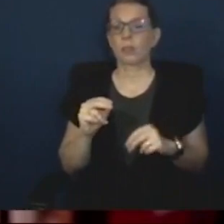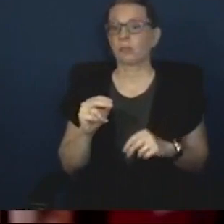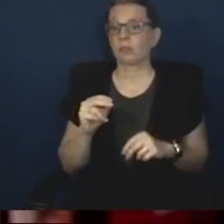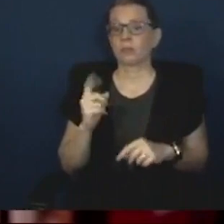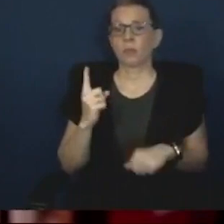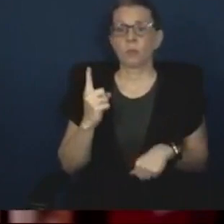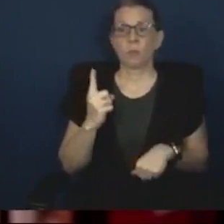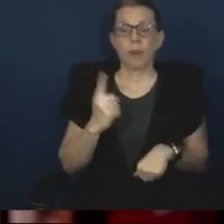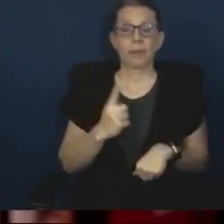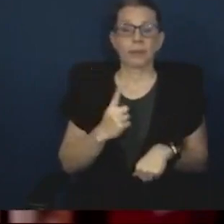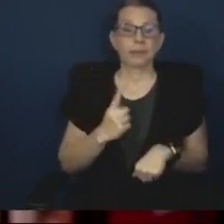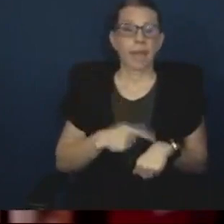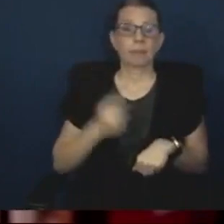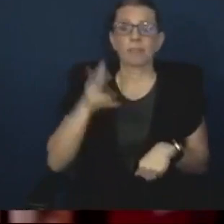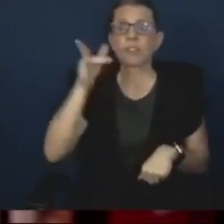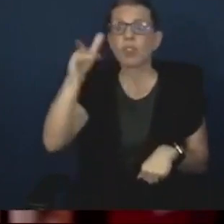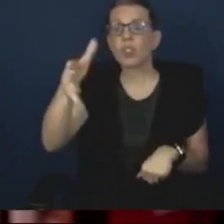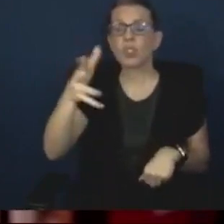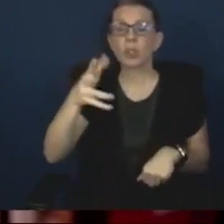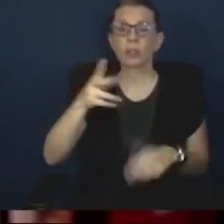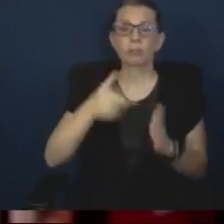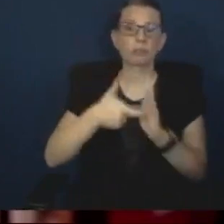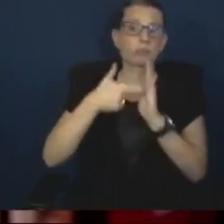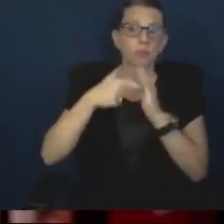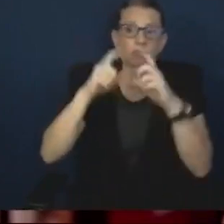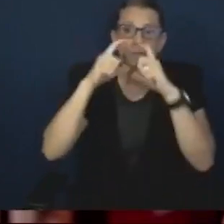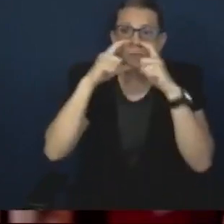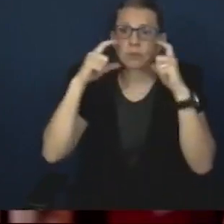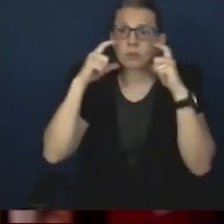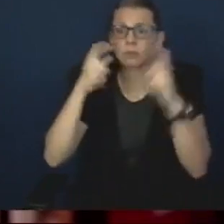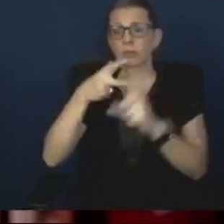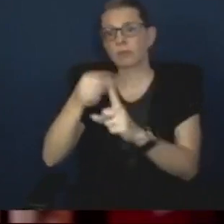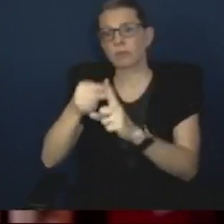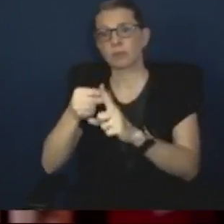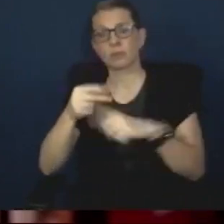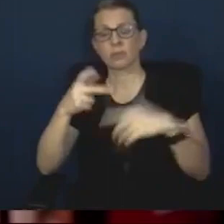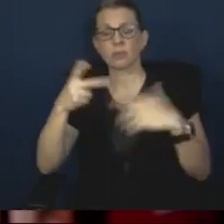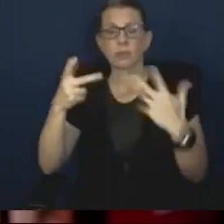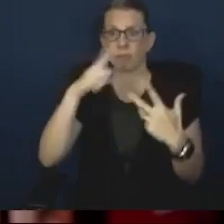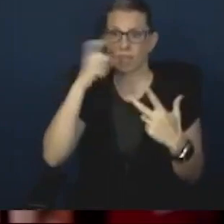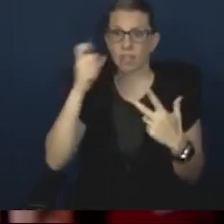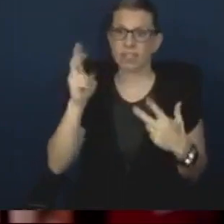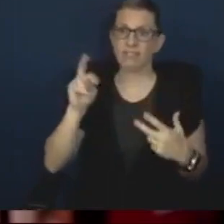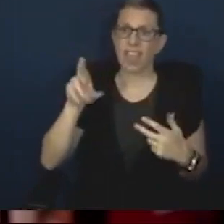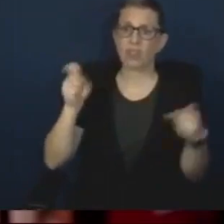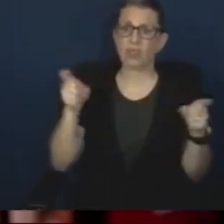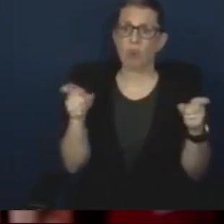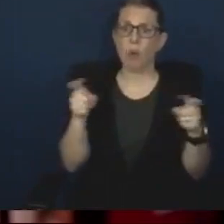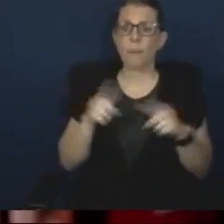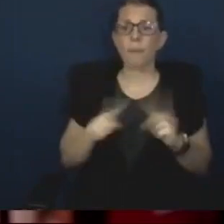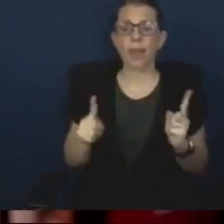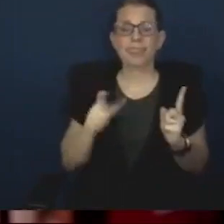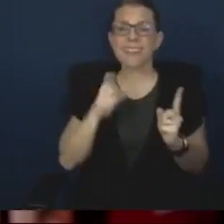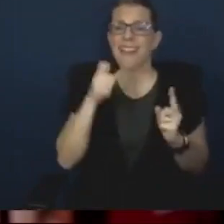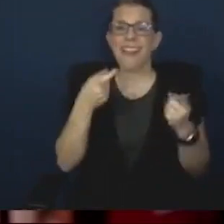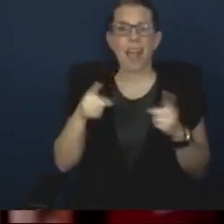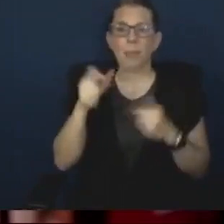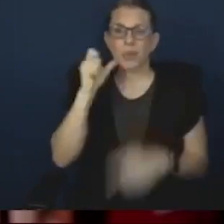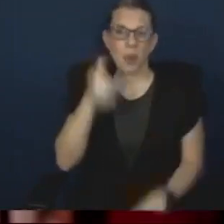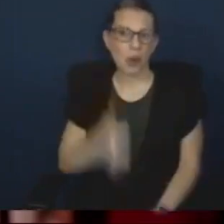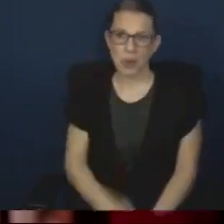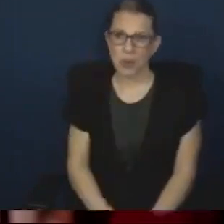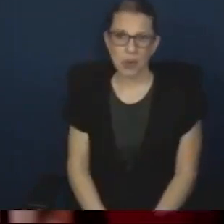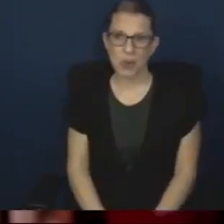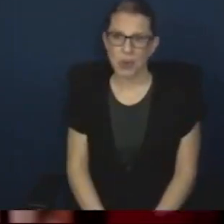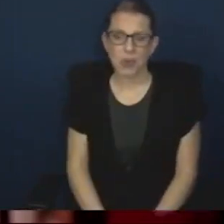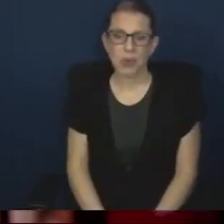restaurant. You won't need to wear a mask because this virus will have been controlled. But it's not going to happen tomorrow. It's